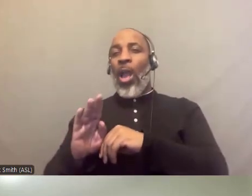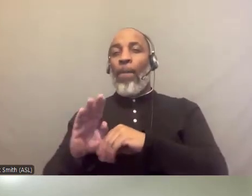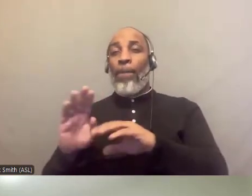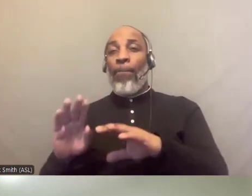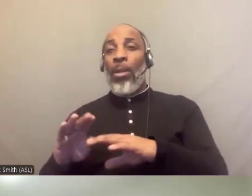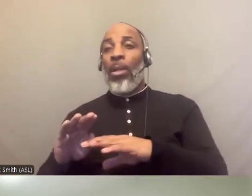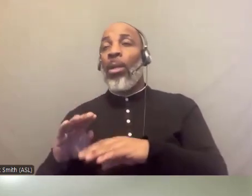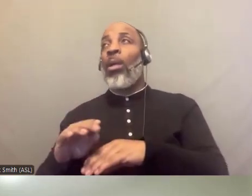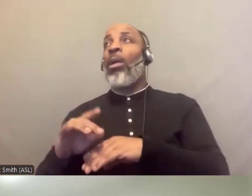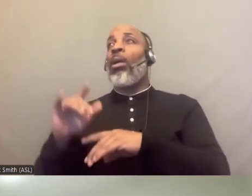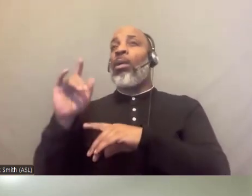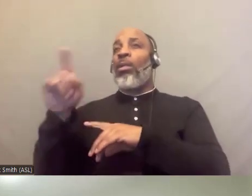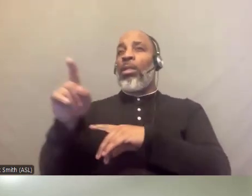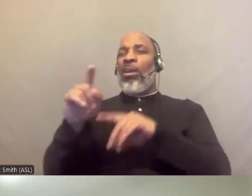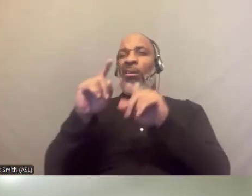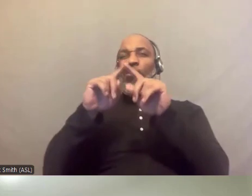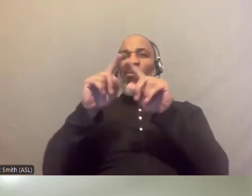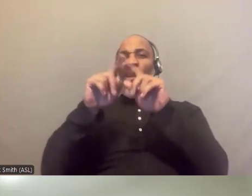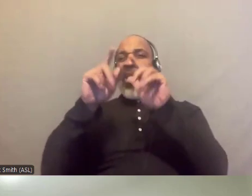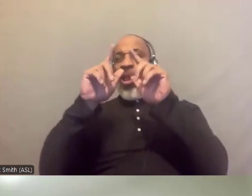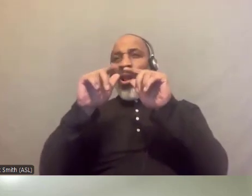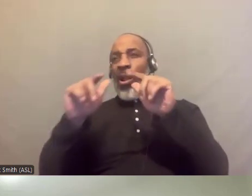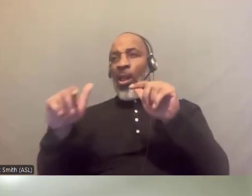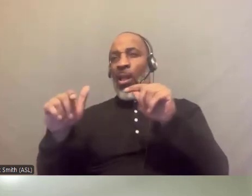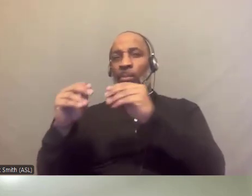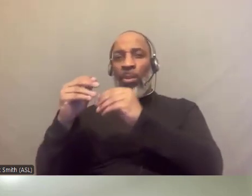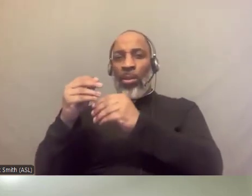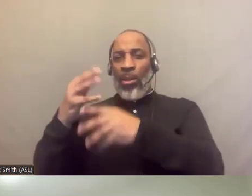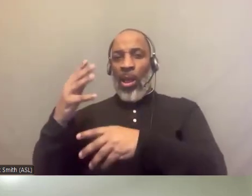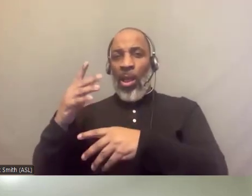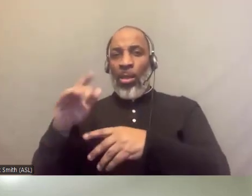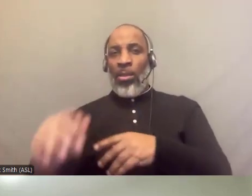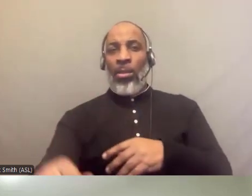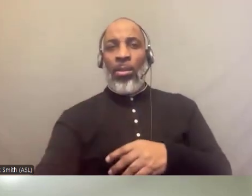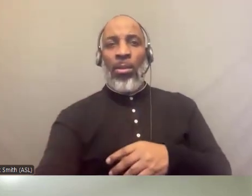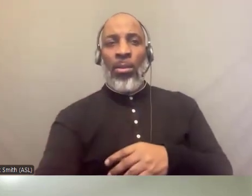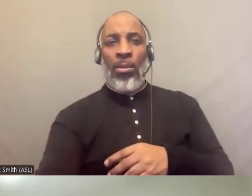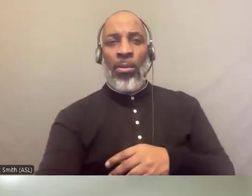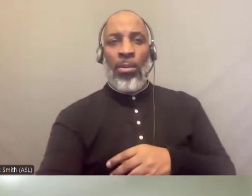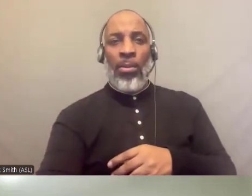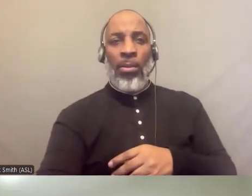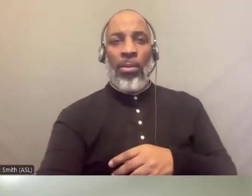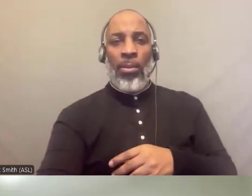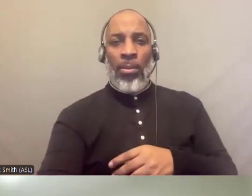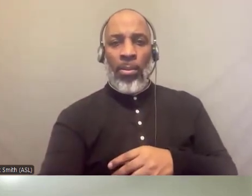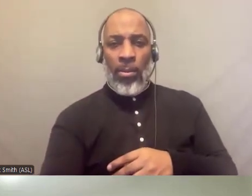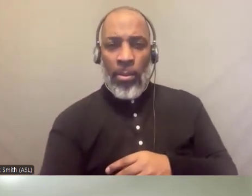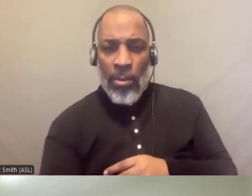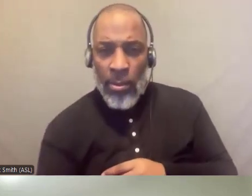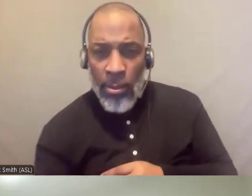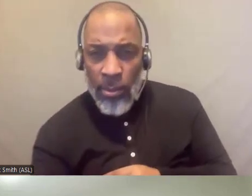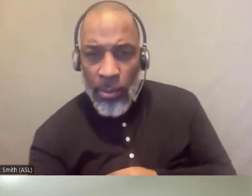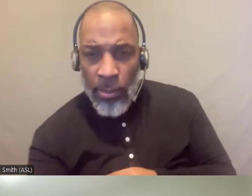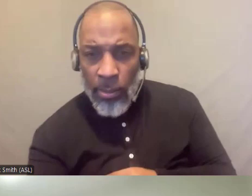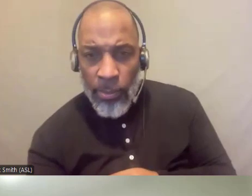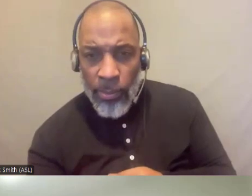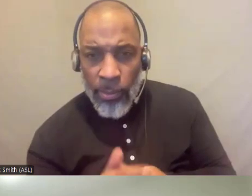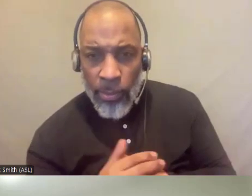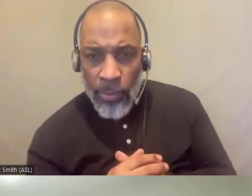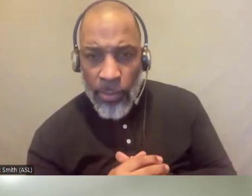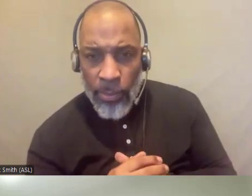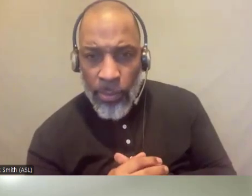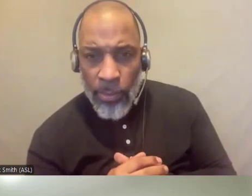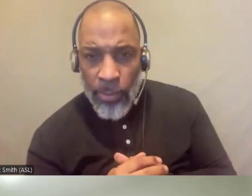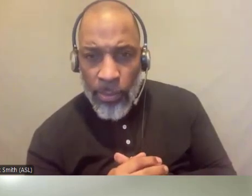to drive of applicant. Is that okay or not okay? So can an